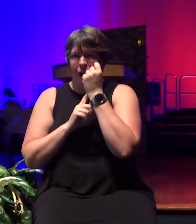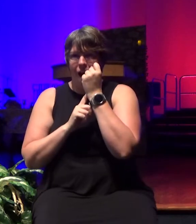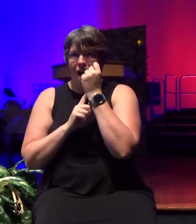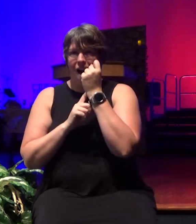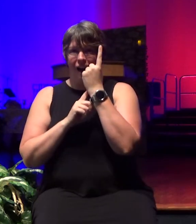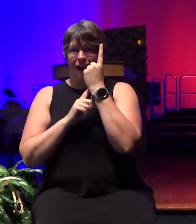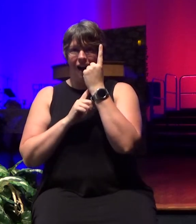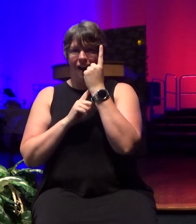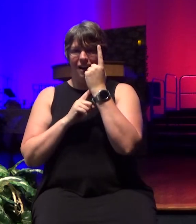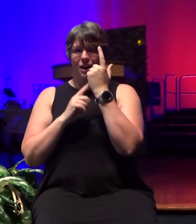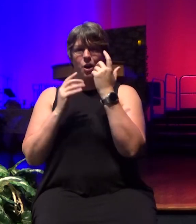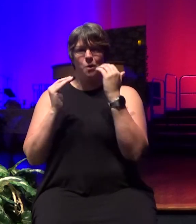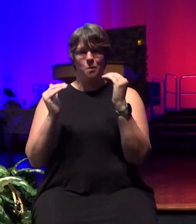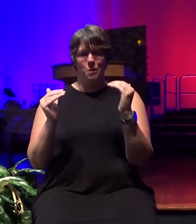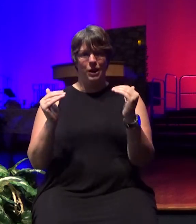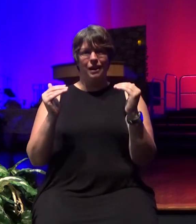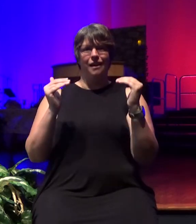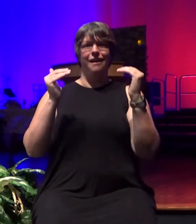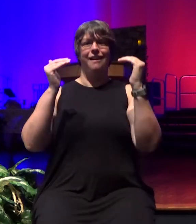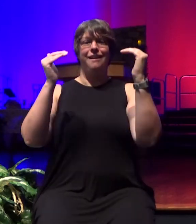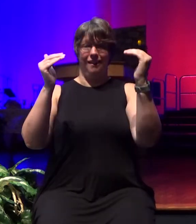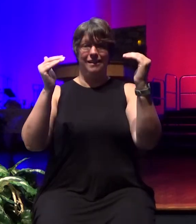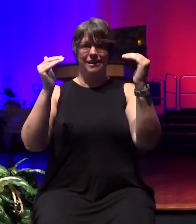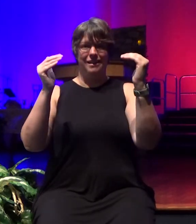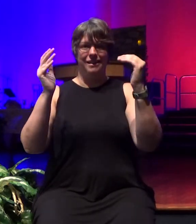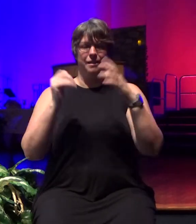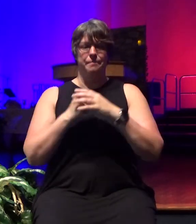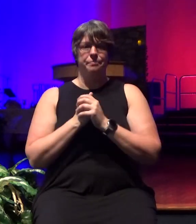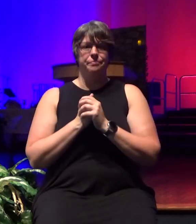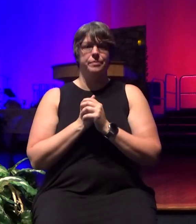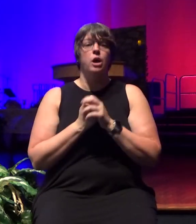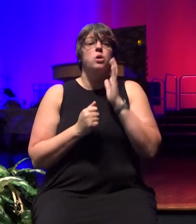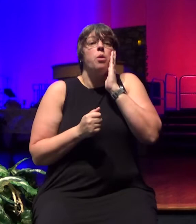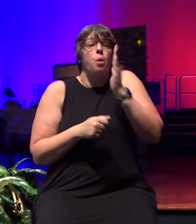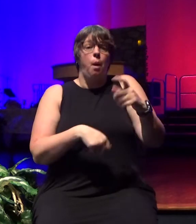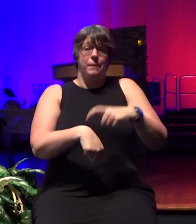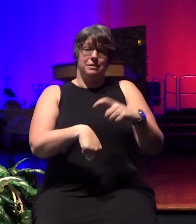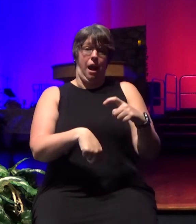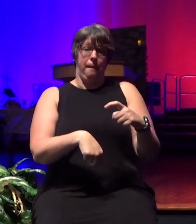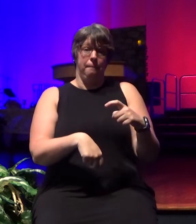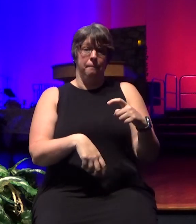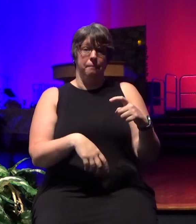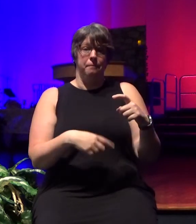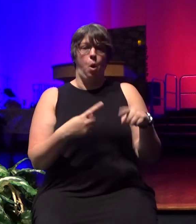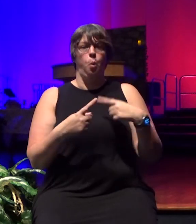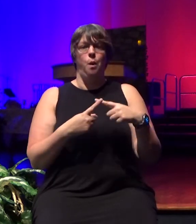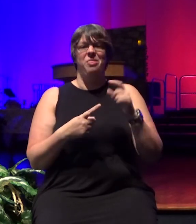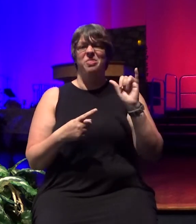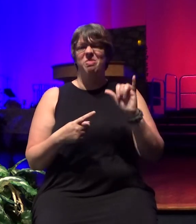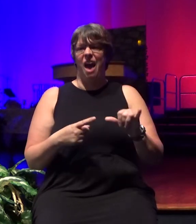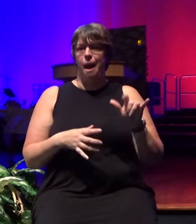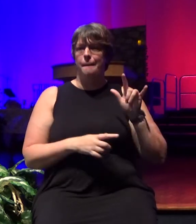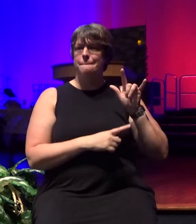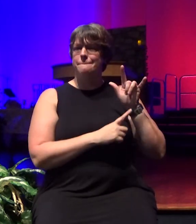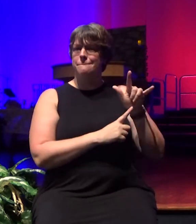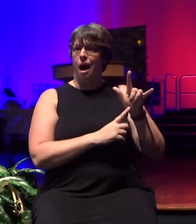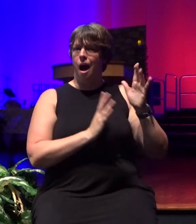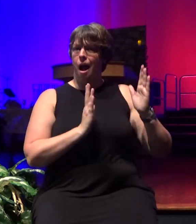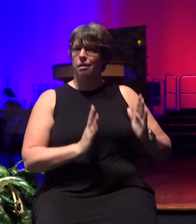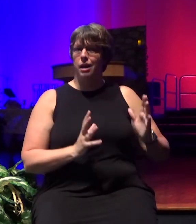and me when the pilot says, okay, you're good. Good